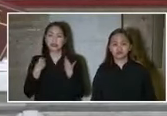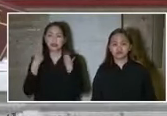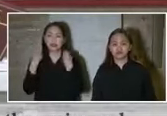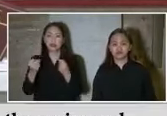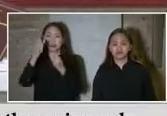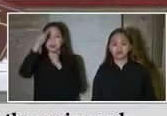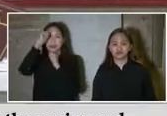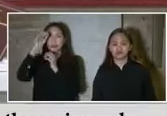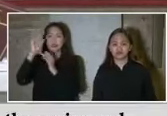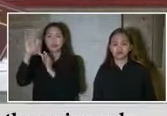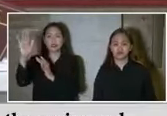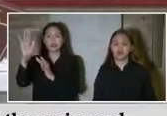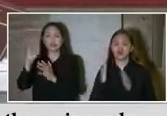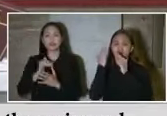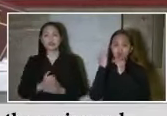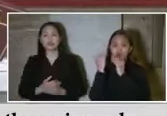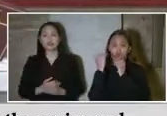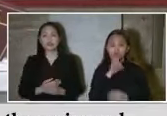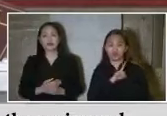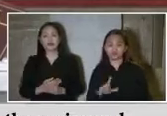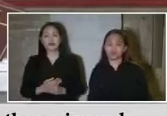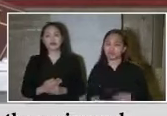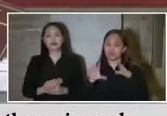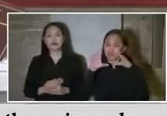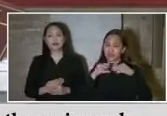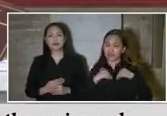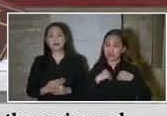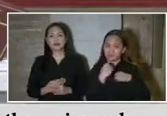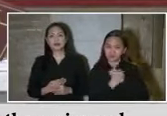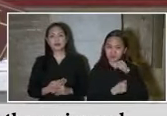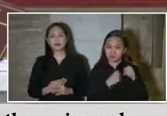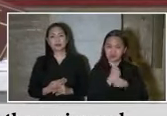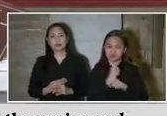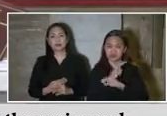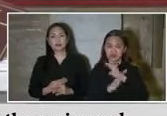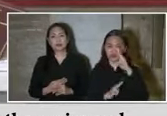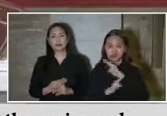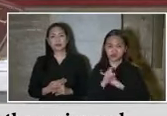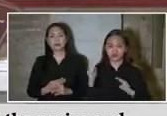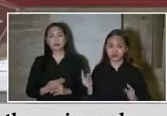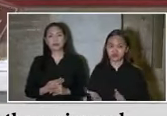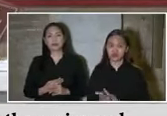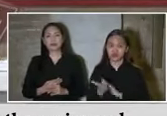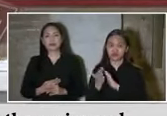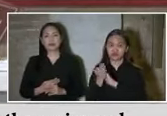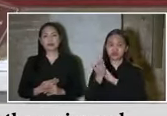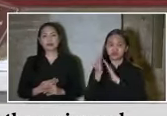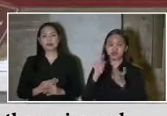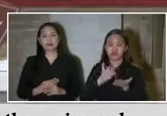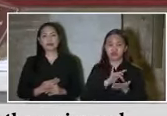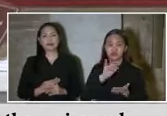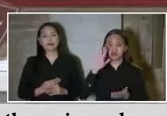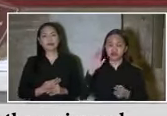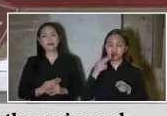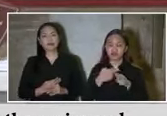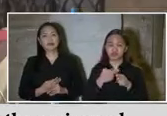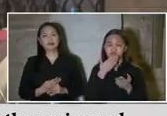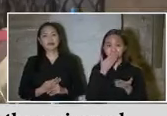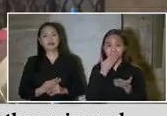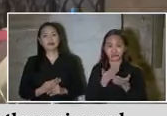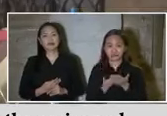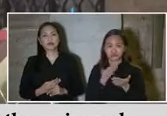Almighty Father. May the Lord accept the sacrifice at your hands for the praise and glory of his name,